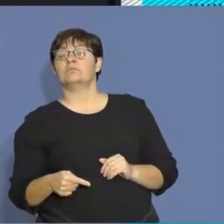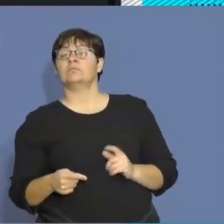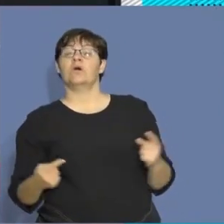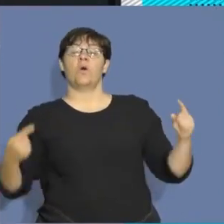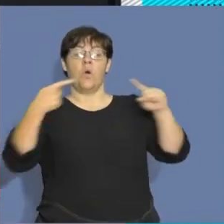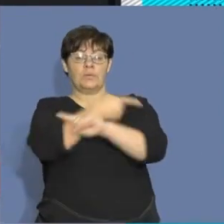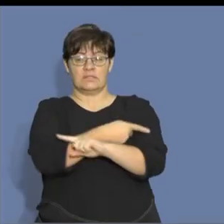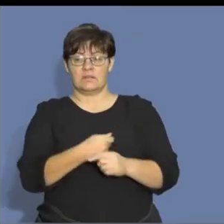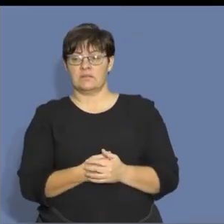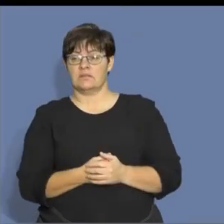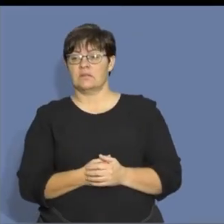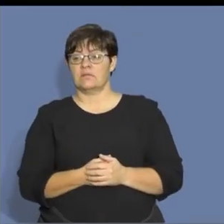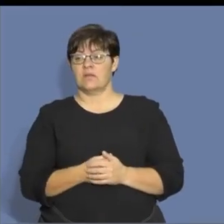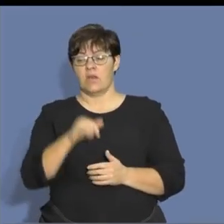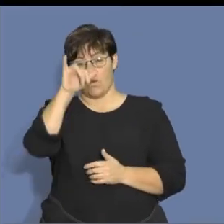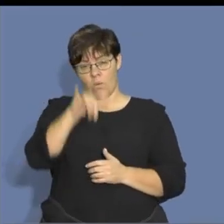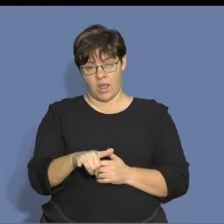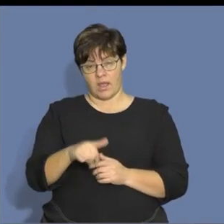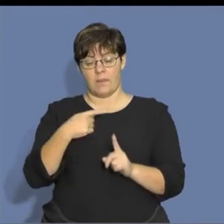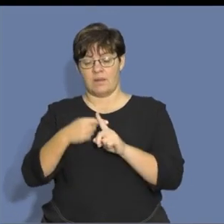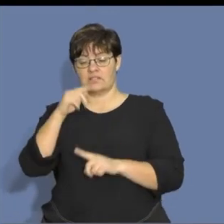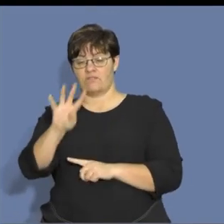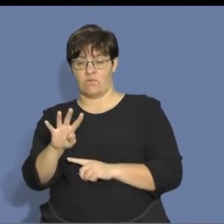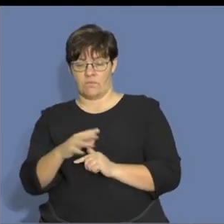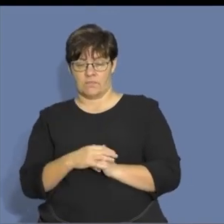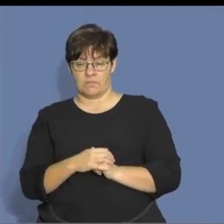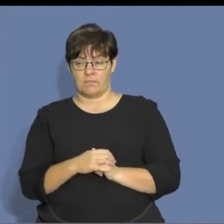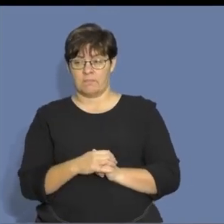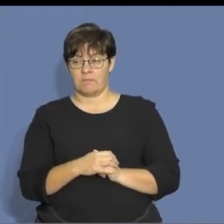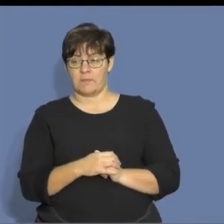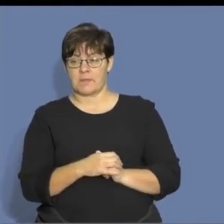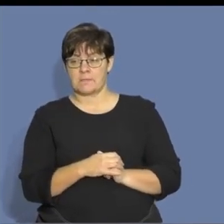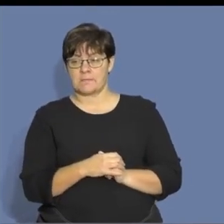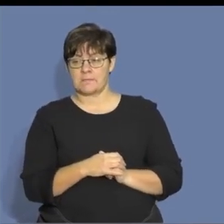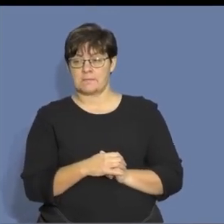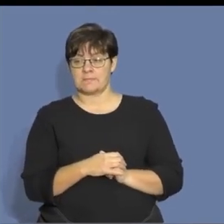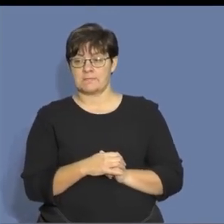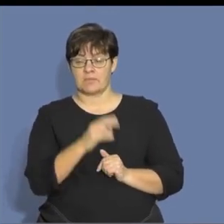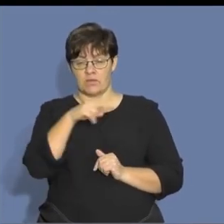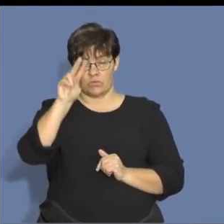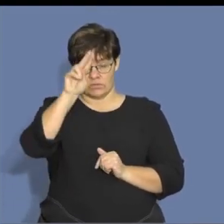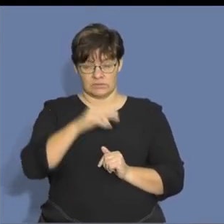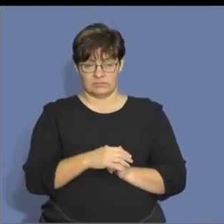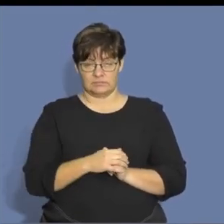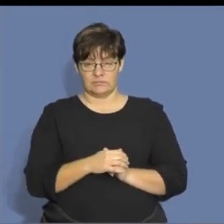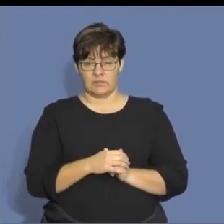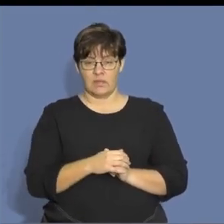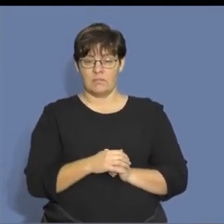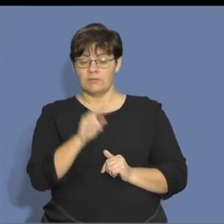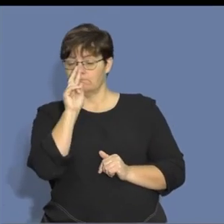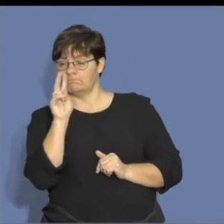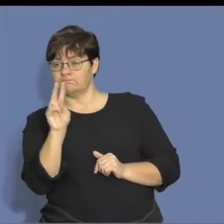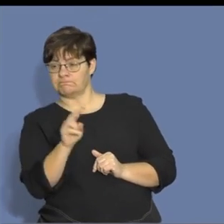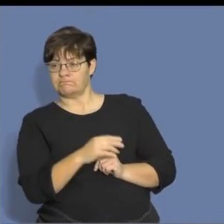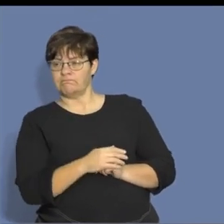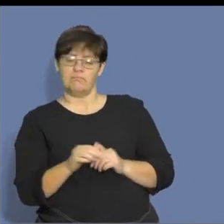do opposite, and so this is going to be y plus 4. Excellent. And again, by inspection, and I'm